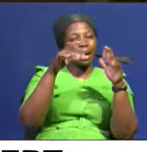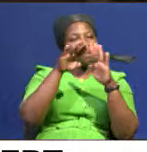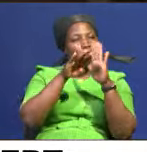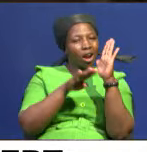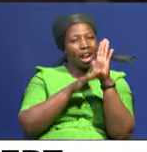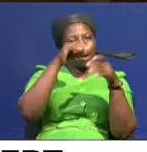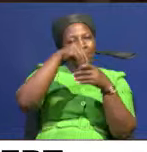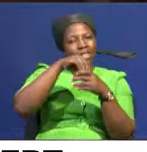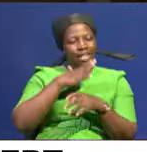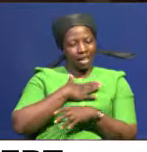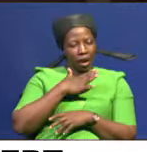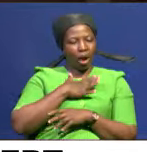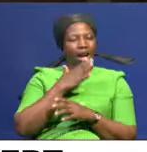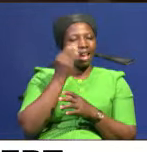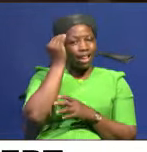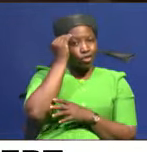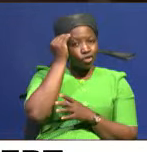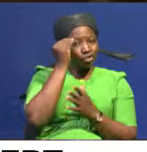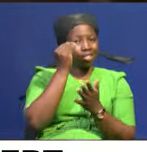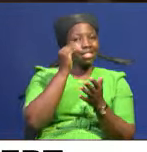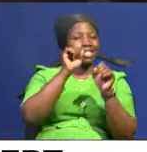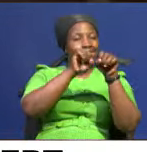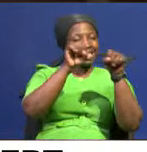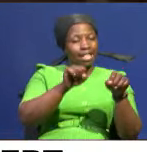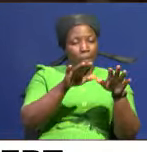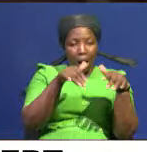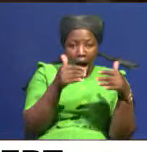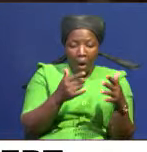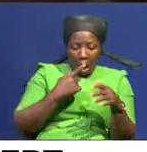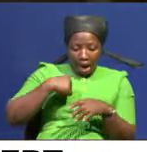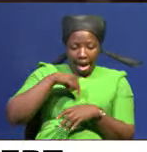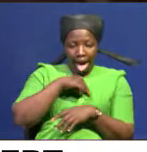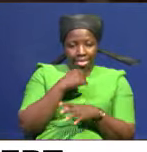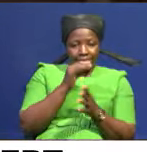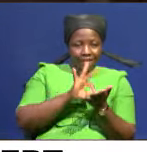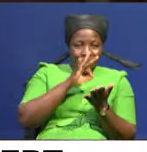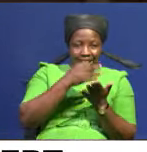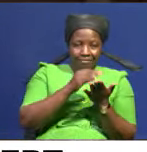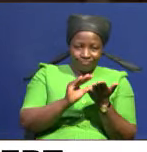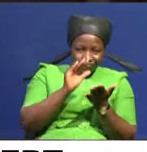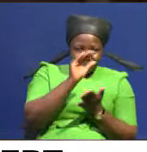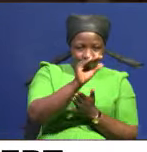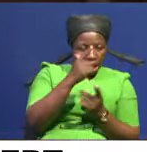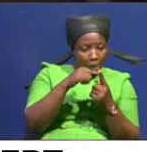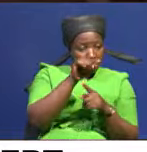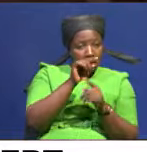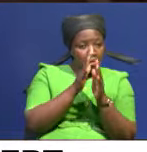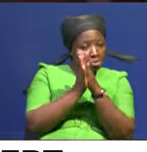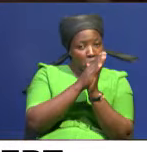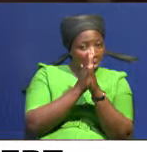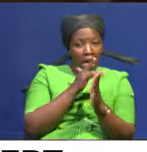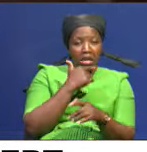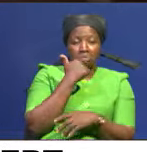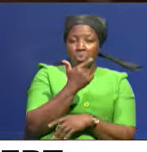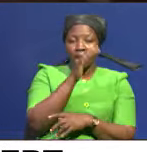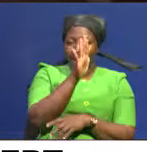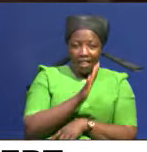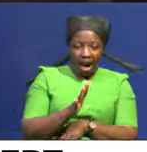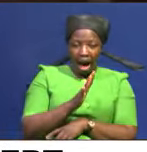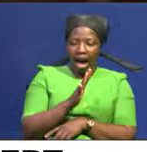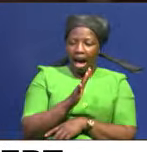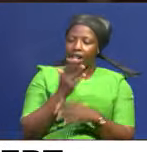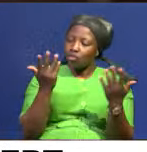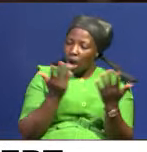on how we finance it. But that story has not been told, and where it has been told, it has not been told